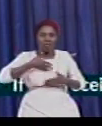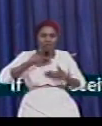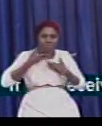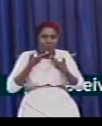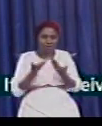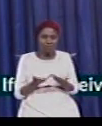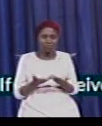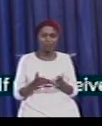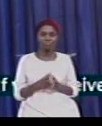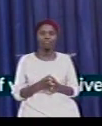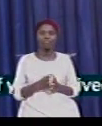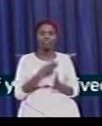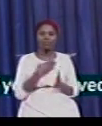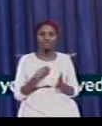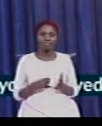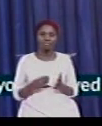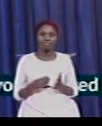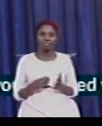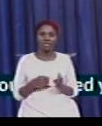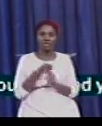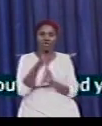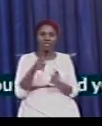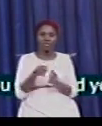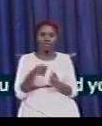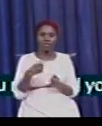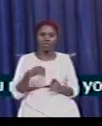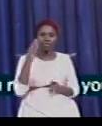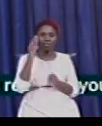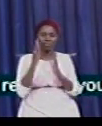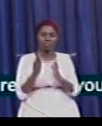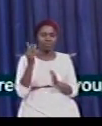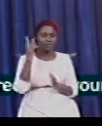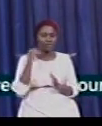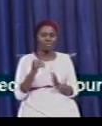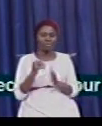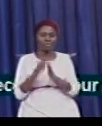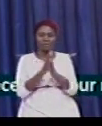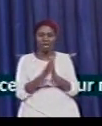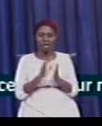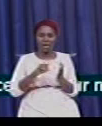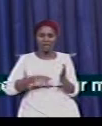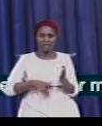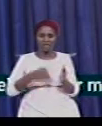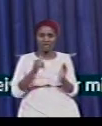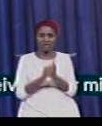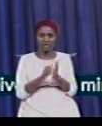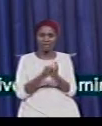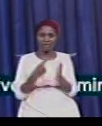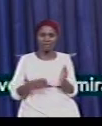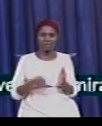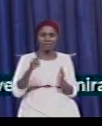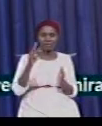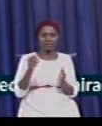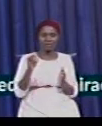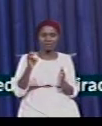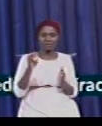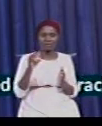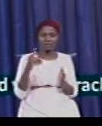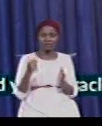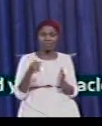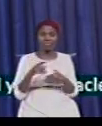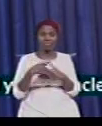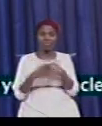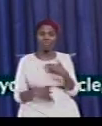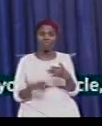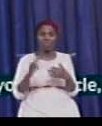was praying, I can feel that the message is just coming. Like, I am not feeling any pain again. And